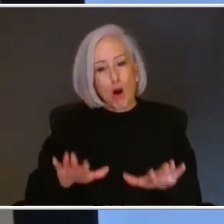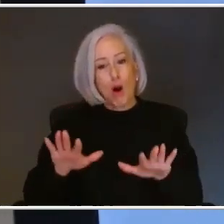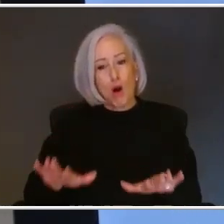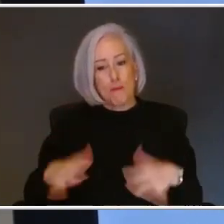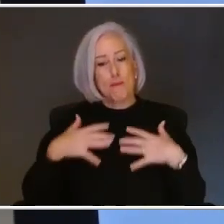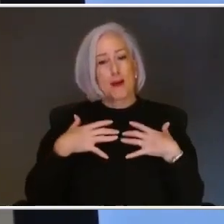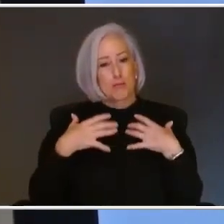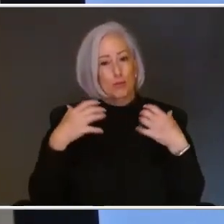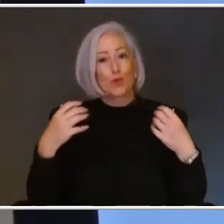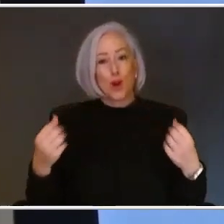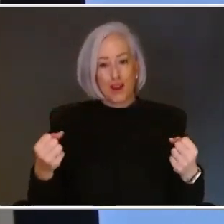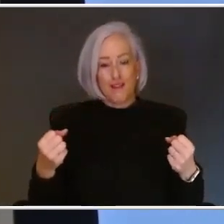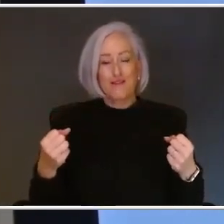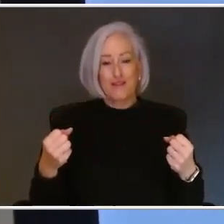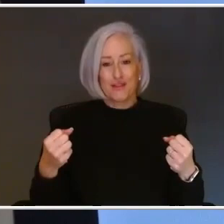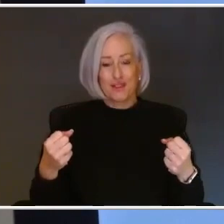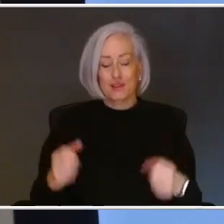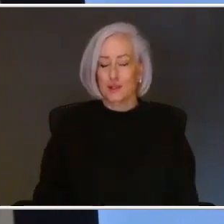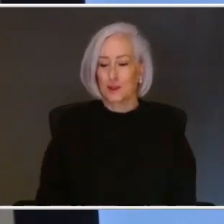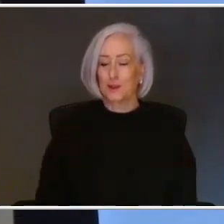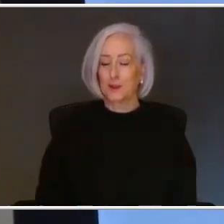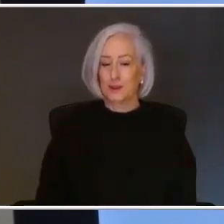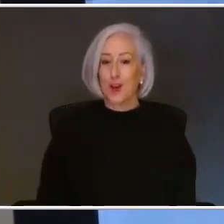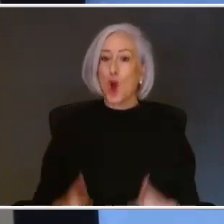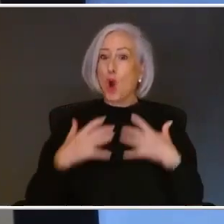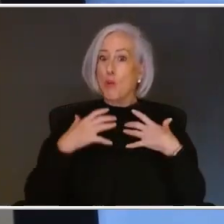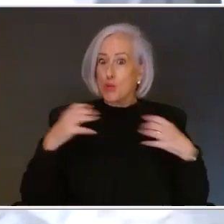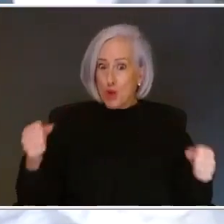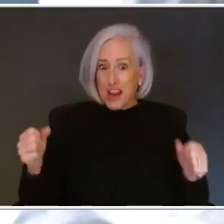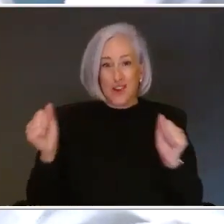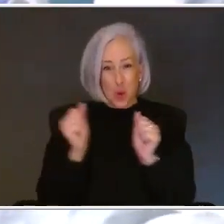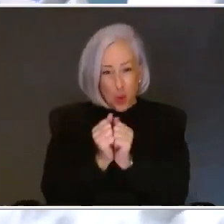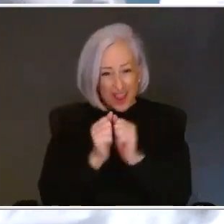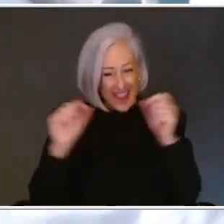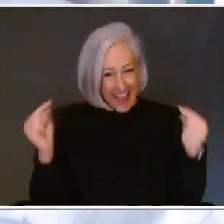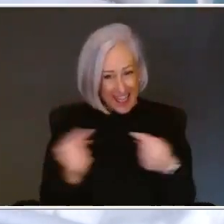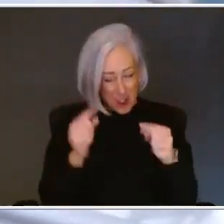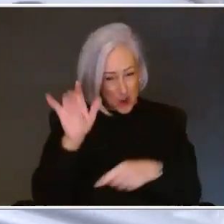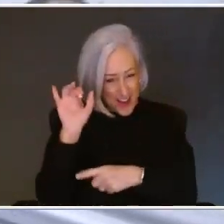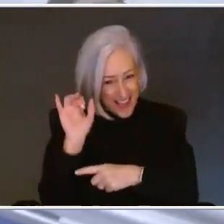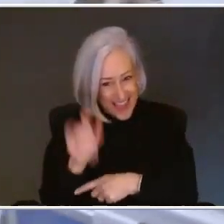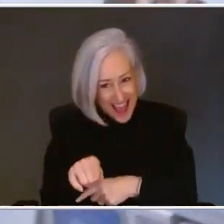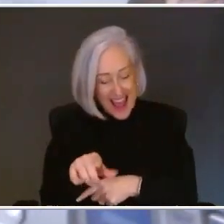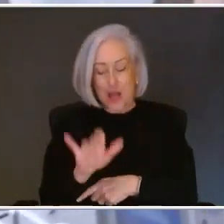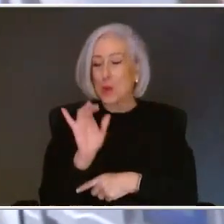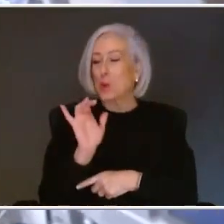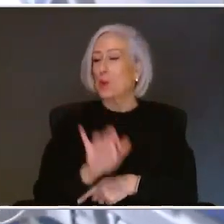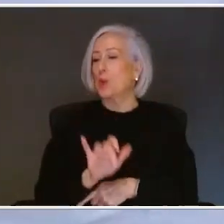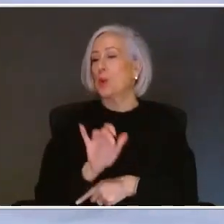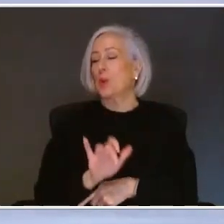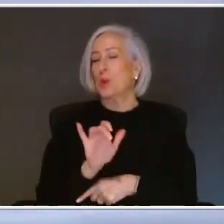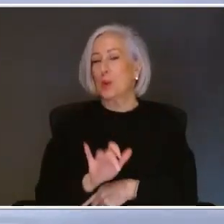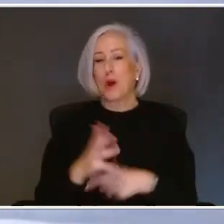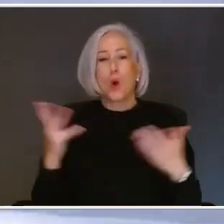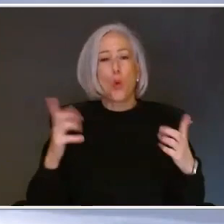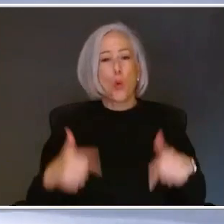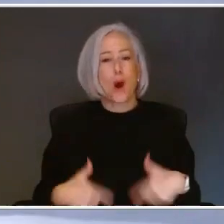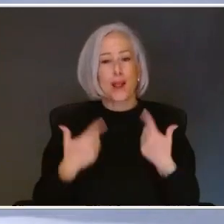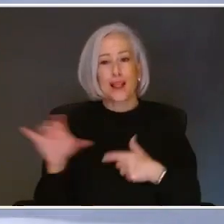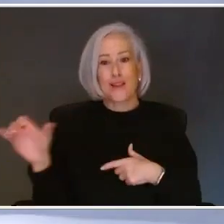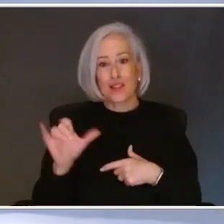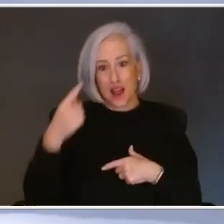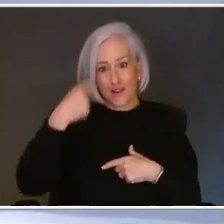was. Bravery with an injury like this. What's life like now for the boy whose survival